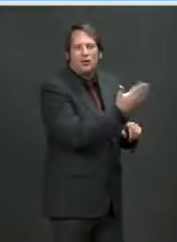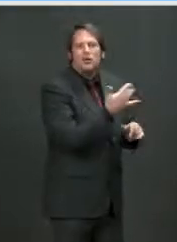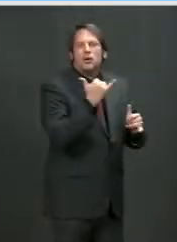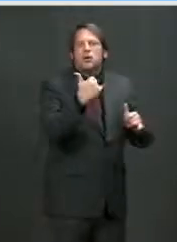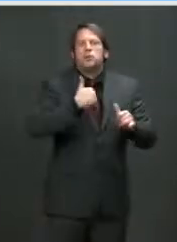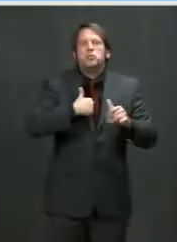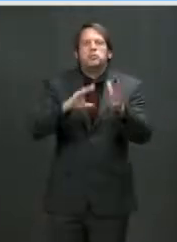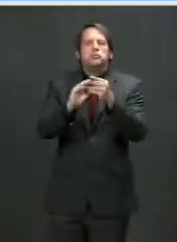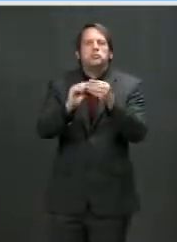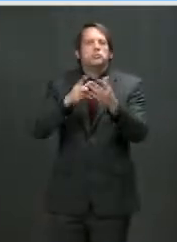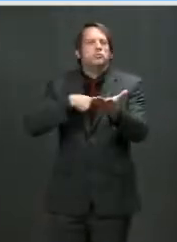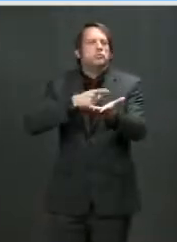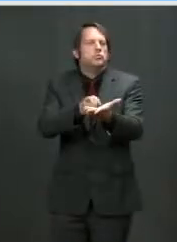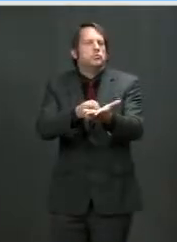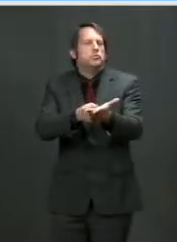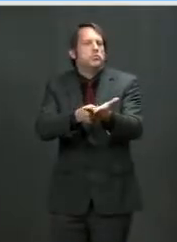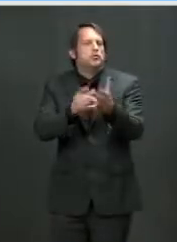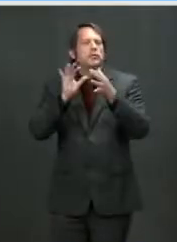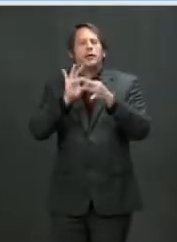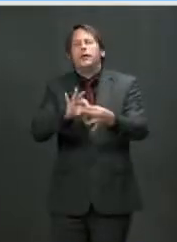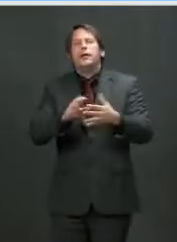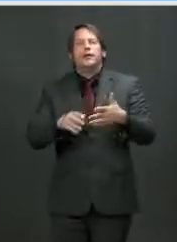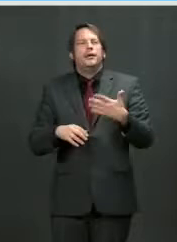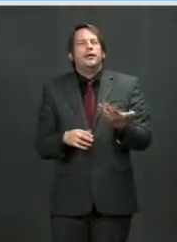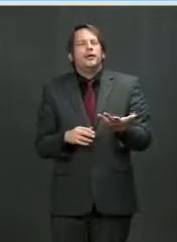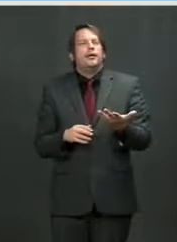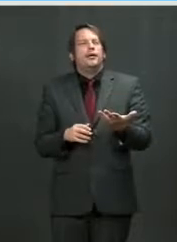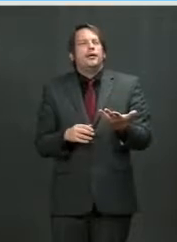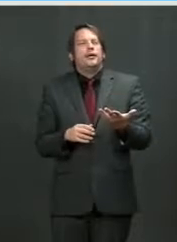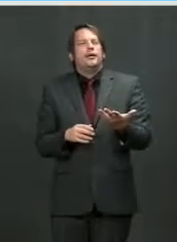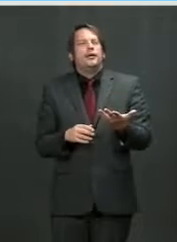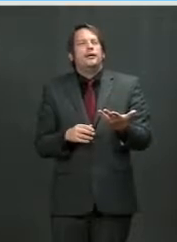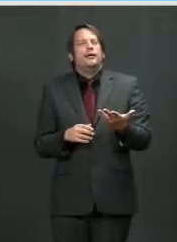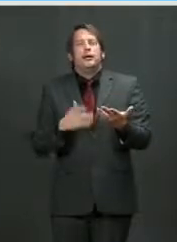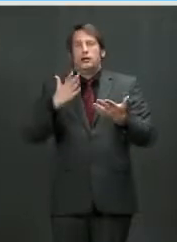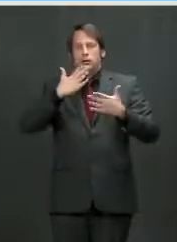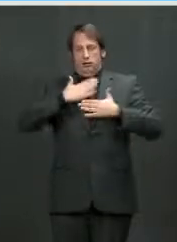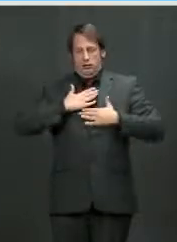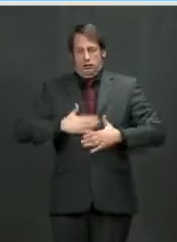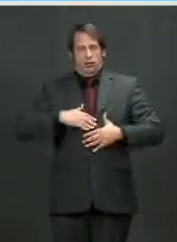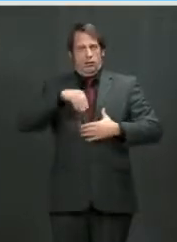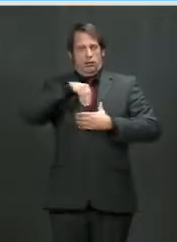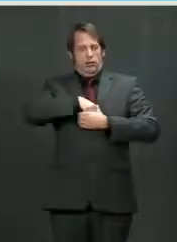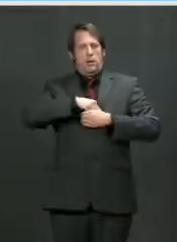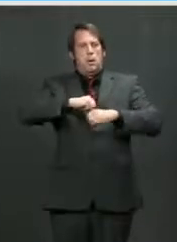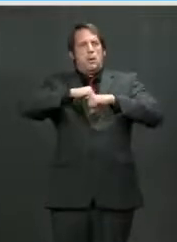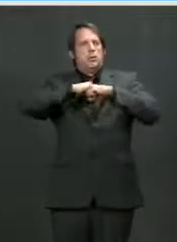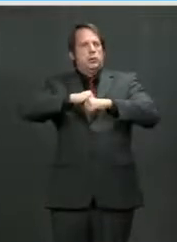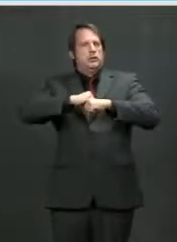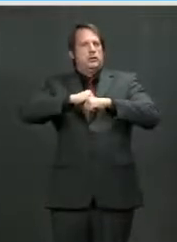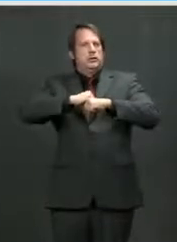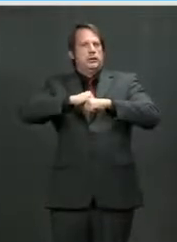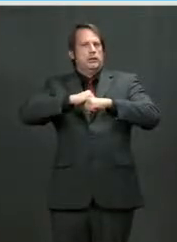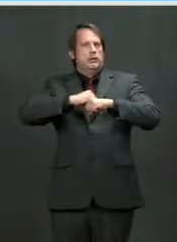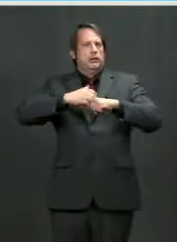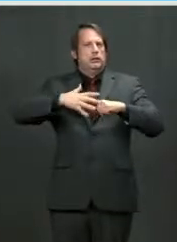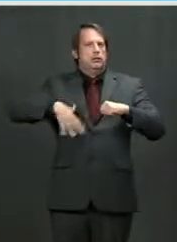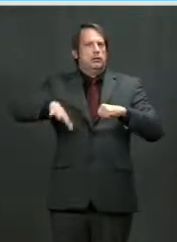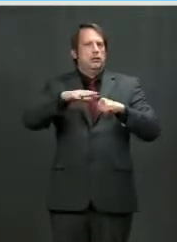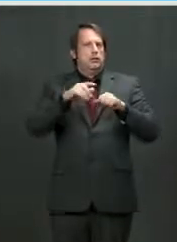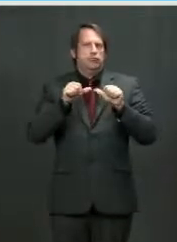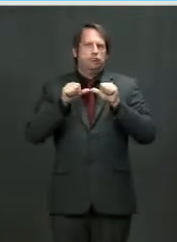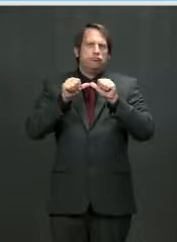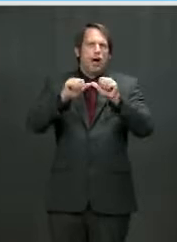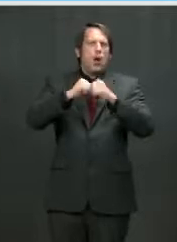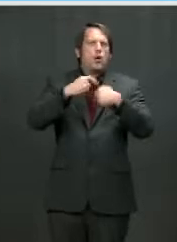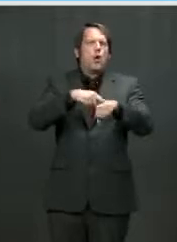about the duration of immunity. If I could have that first slide, I'm going to break it up into two components: the